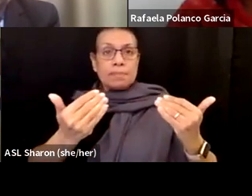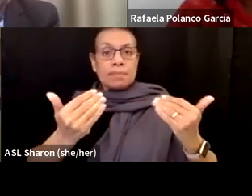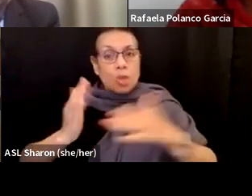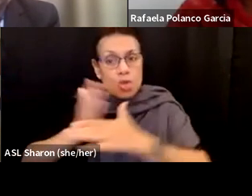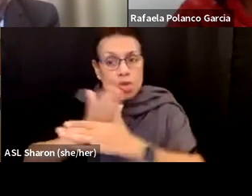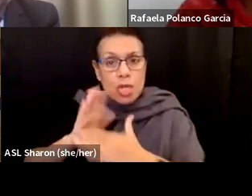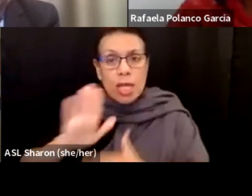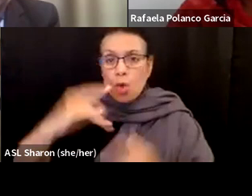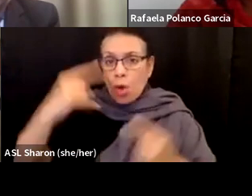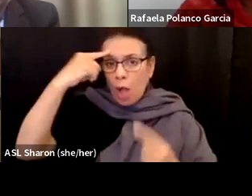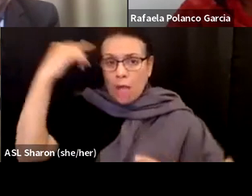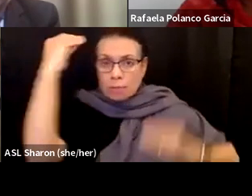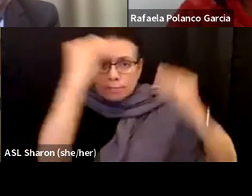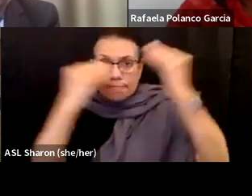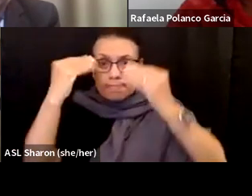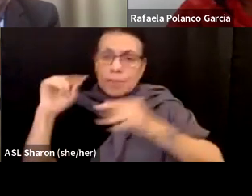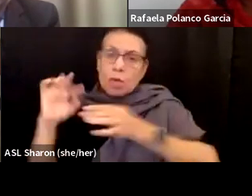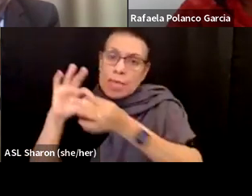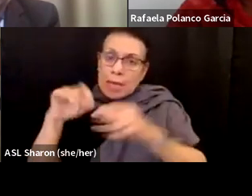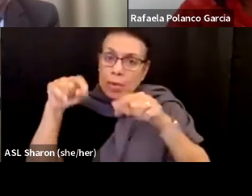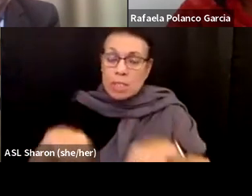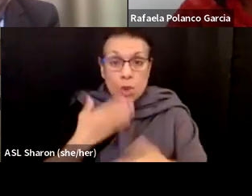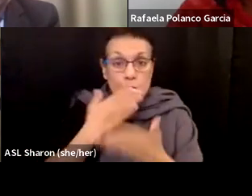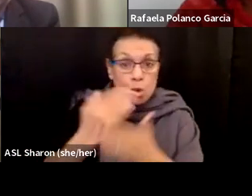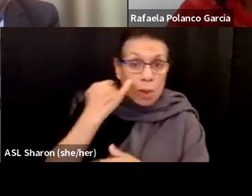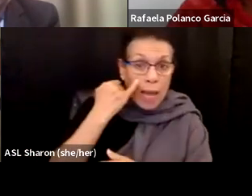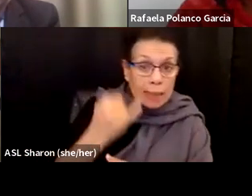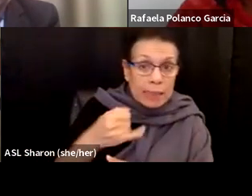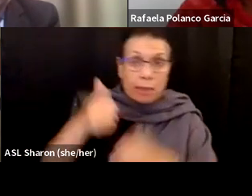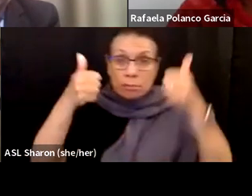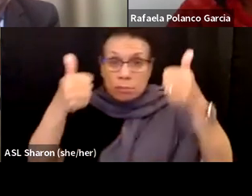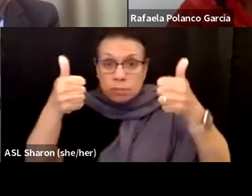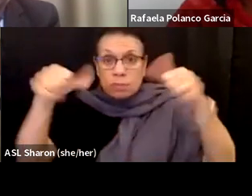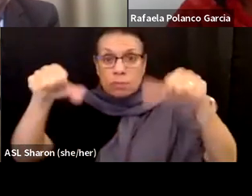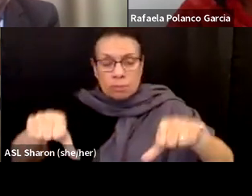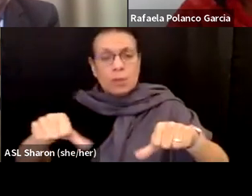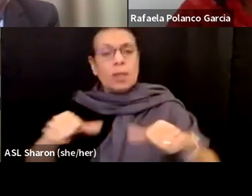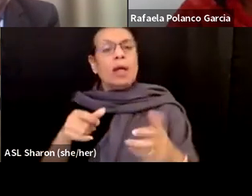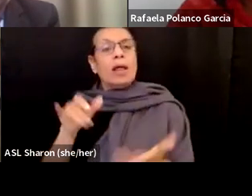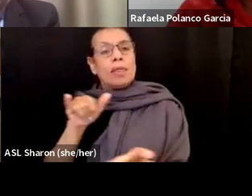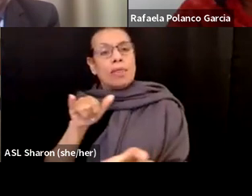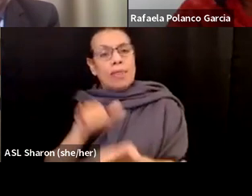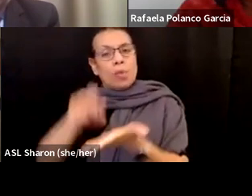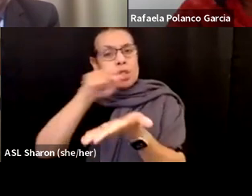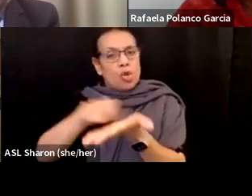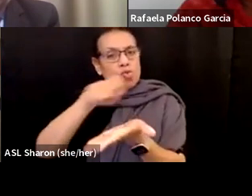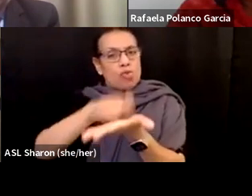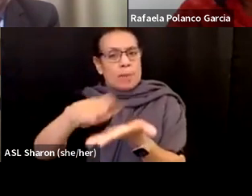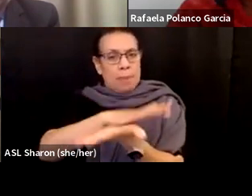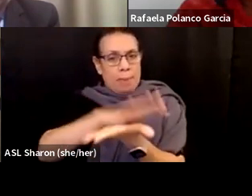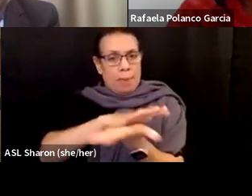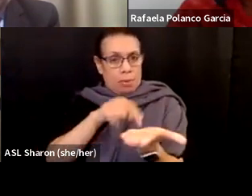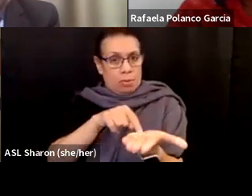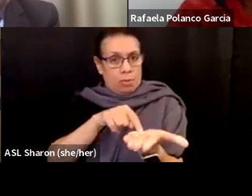share their thinking on whether or not they thought it was a great idea they did this through the form of a written document those